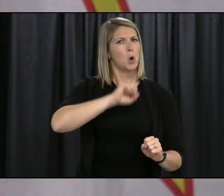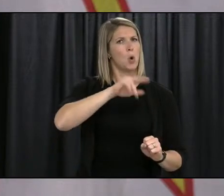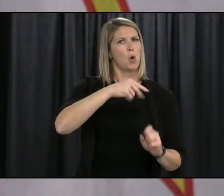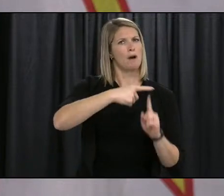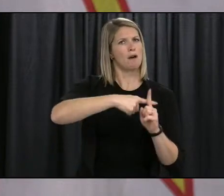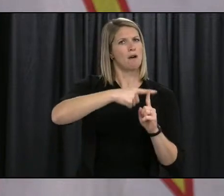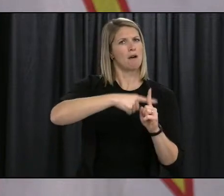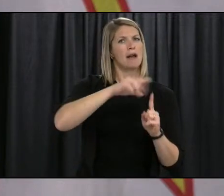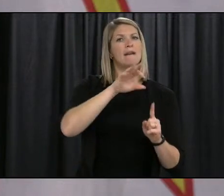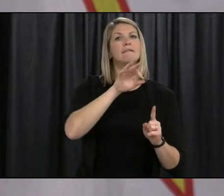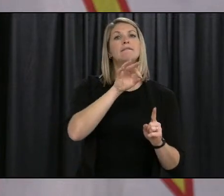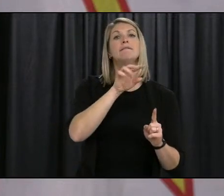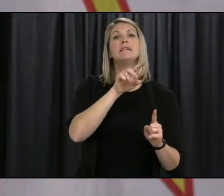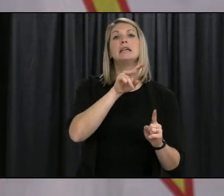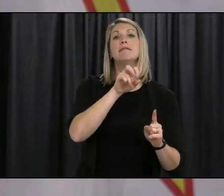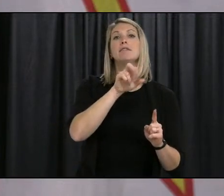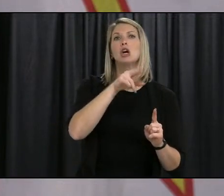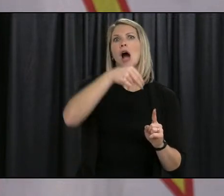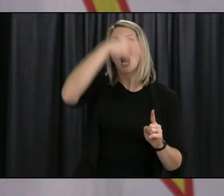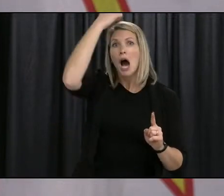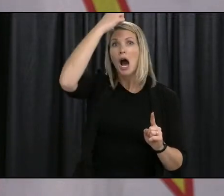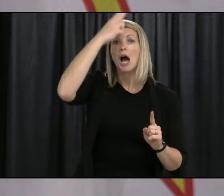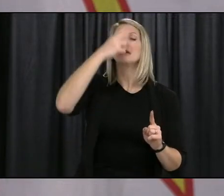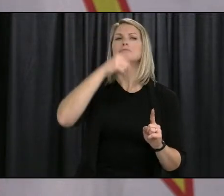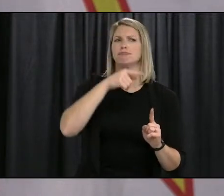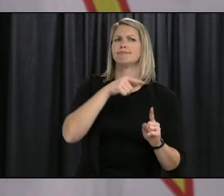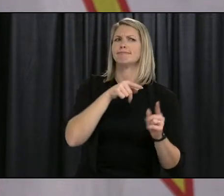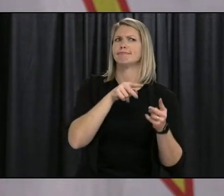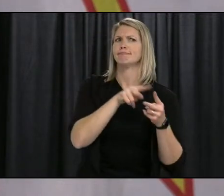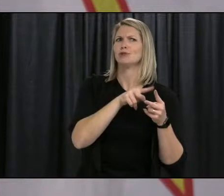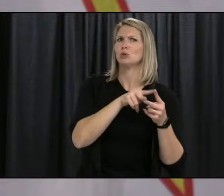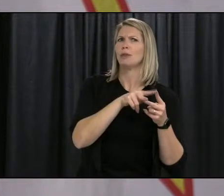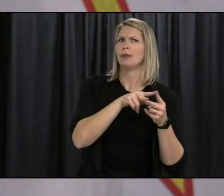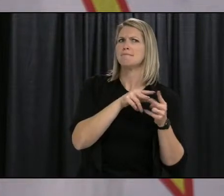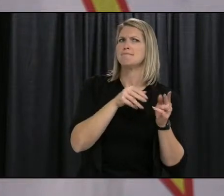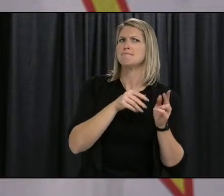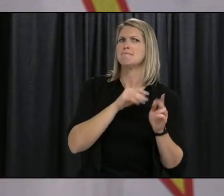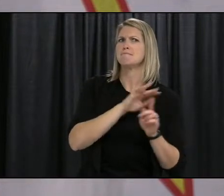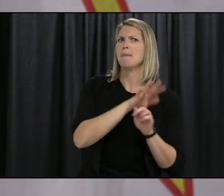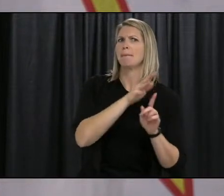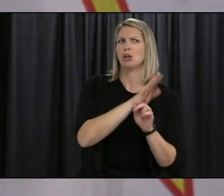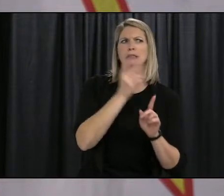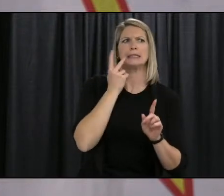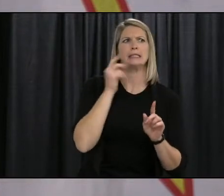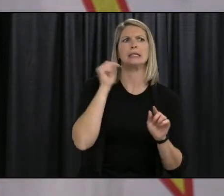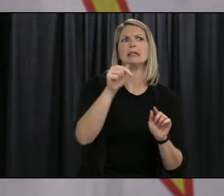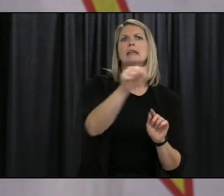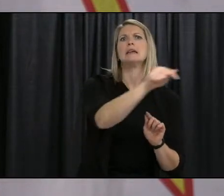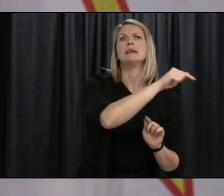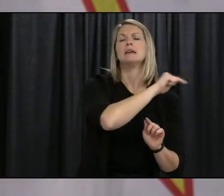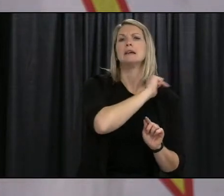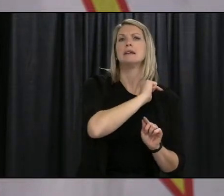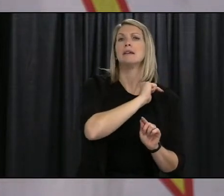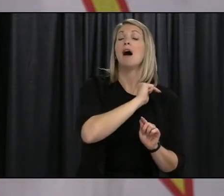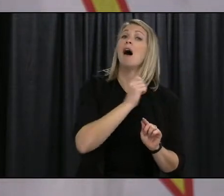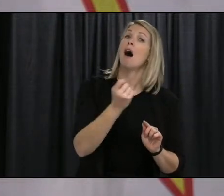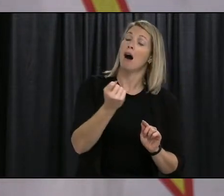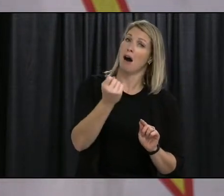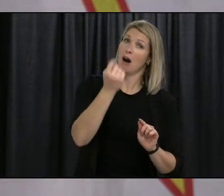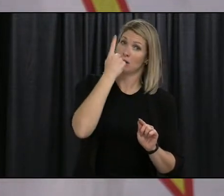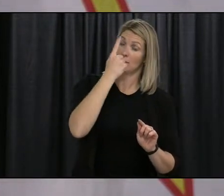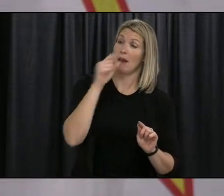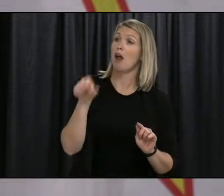little bit more and would be more closely correlated with being with a diagnosis of COVID-19. Of course, cough and fever can be associated with